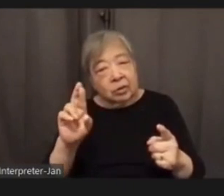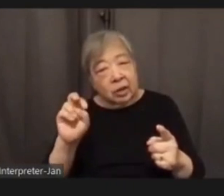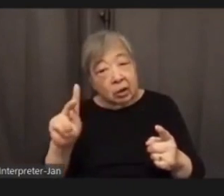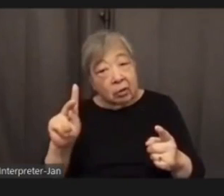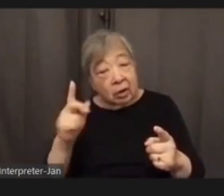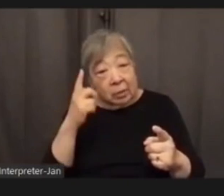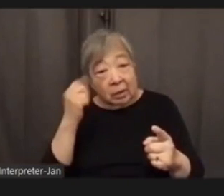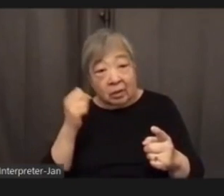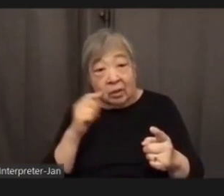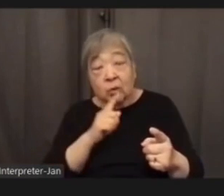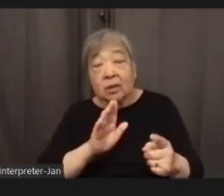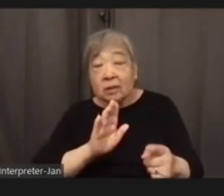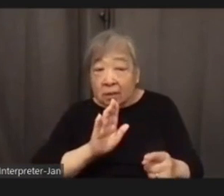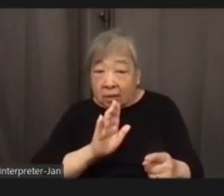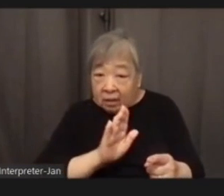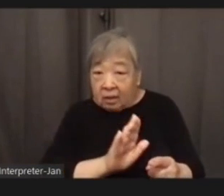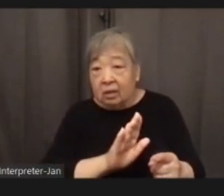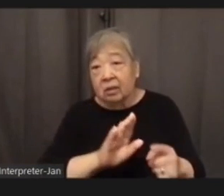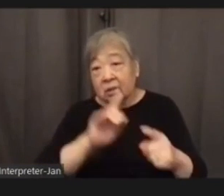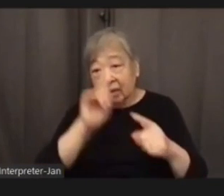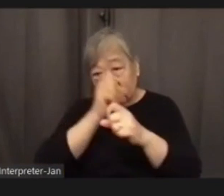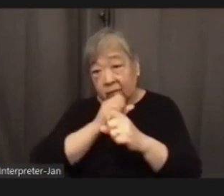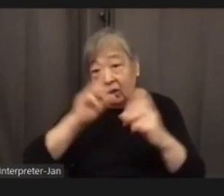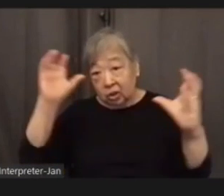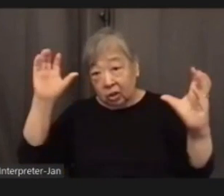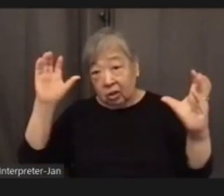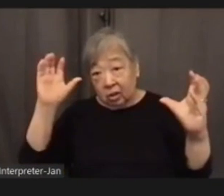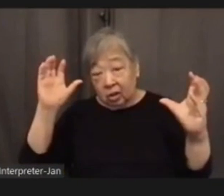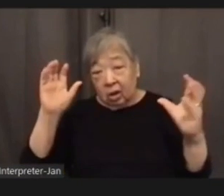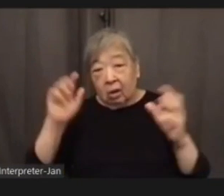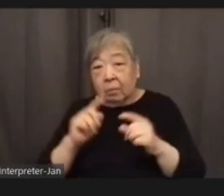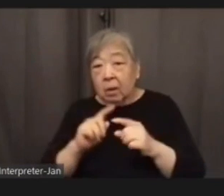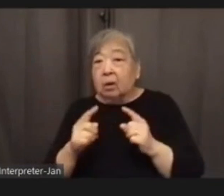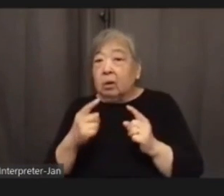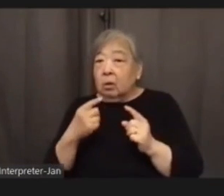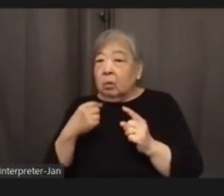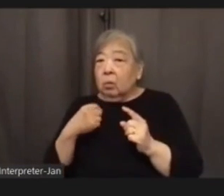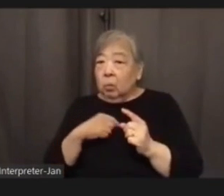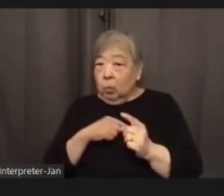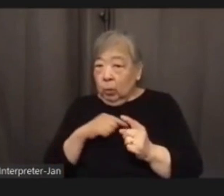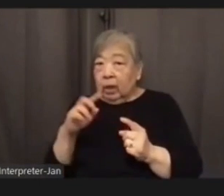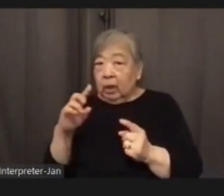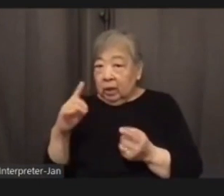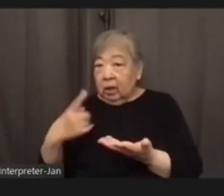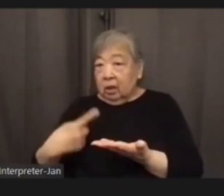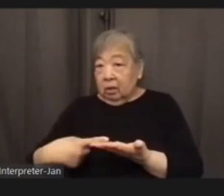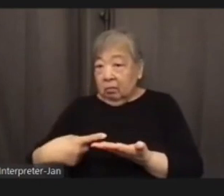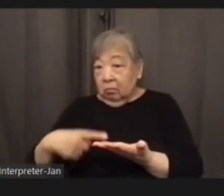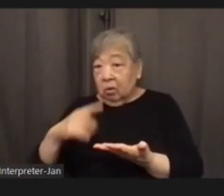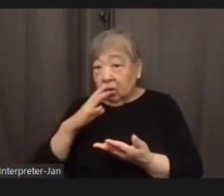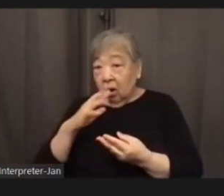it was a lot of his vision in redoing this, but we certainly did talk about the need